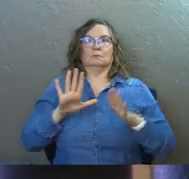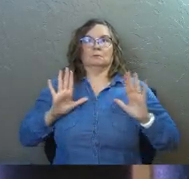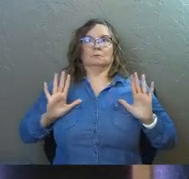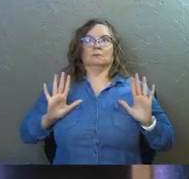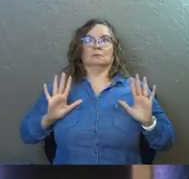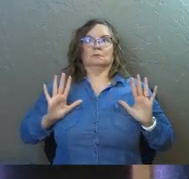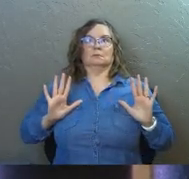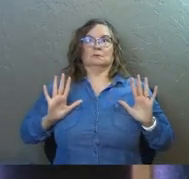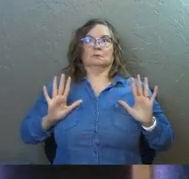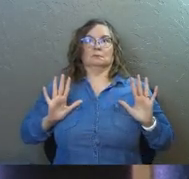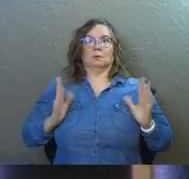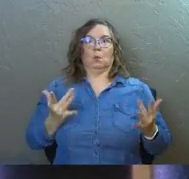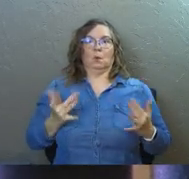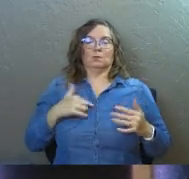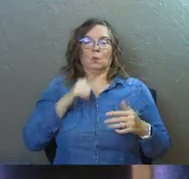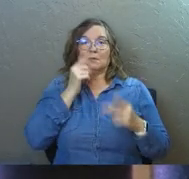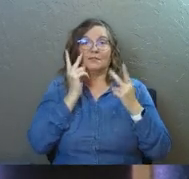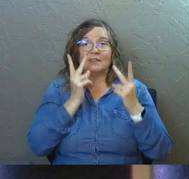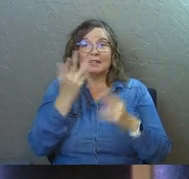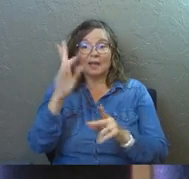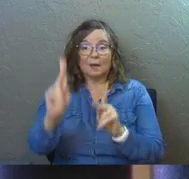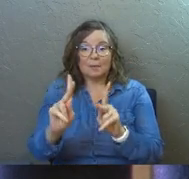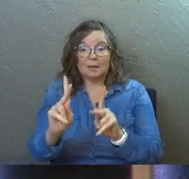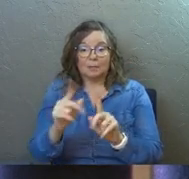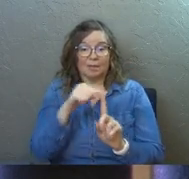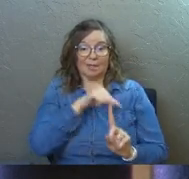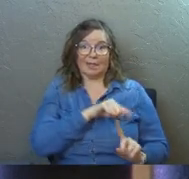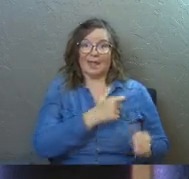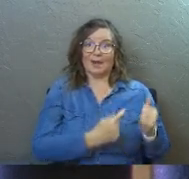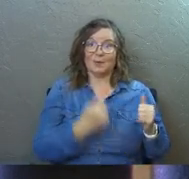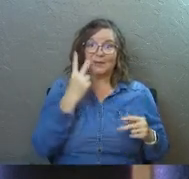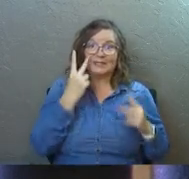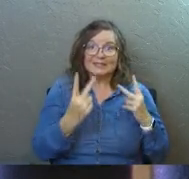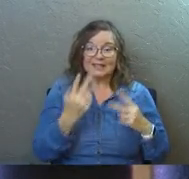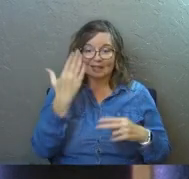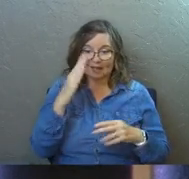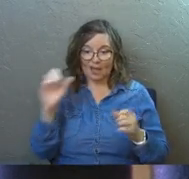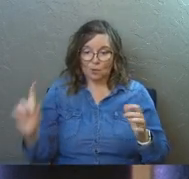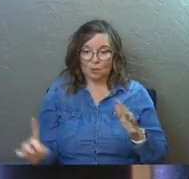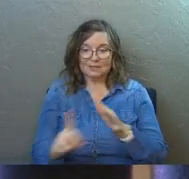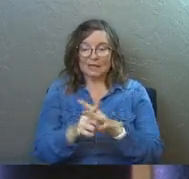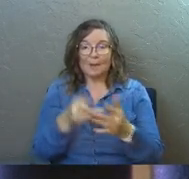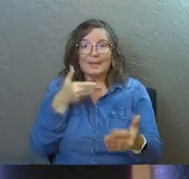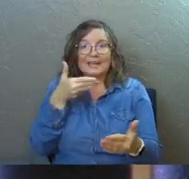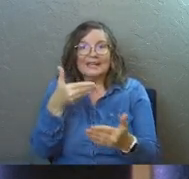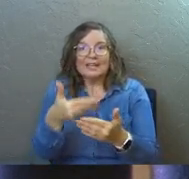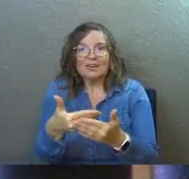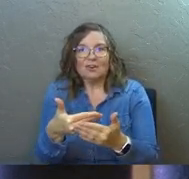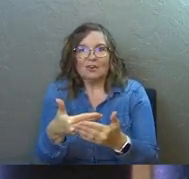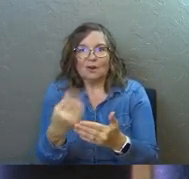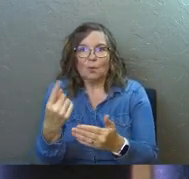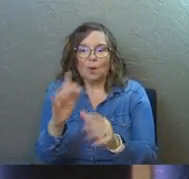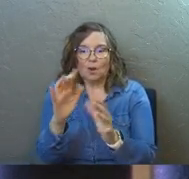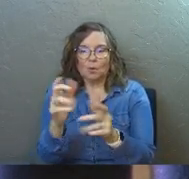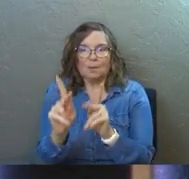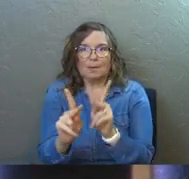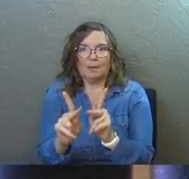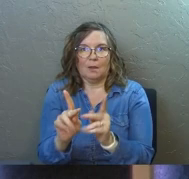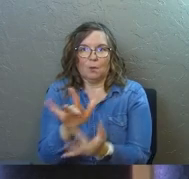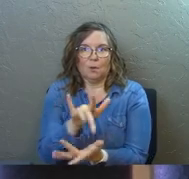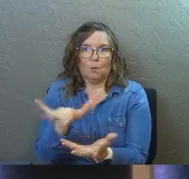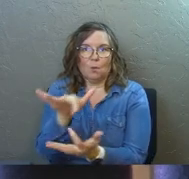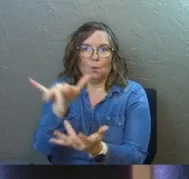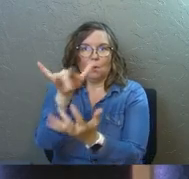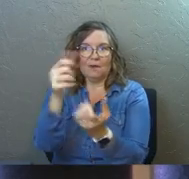back. So it wasn't just visible to God's people, it was visible to anybody. God was coming near, one group of people. God was